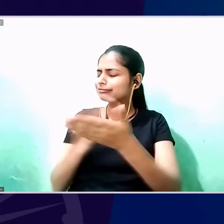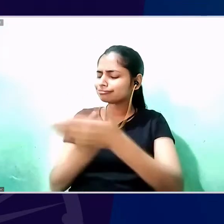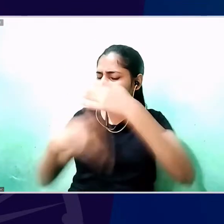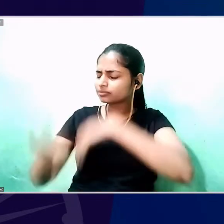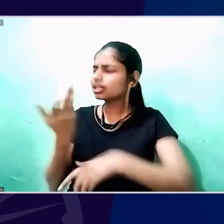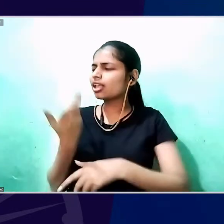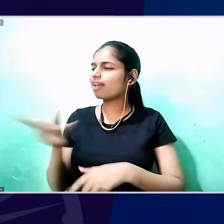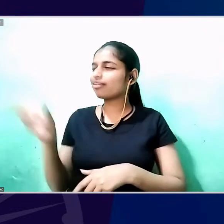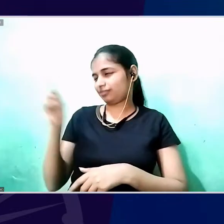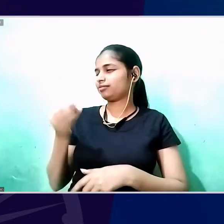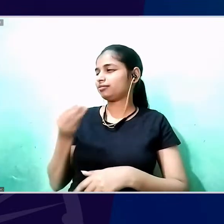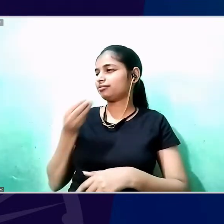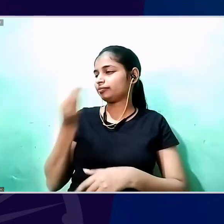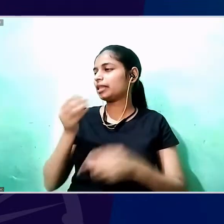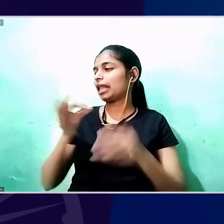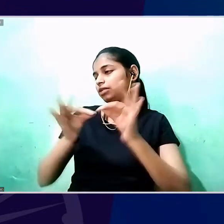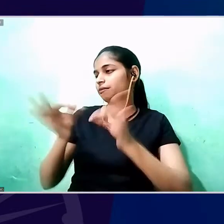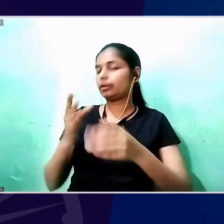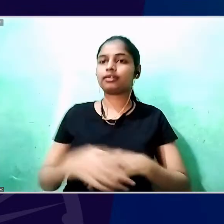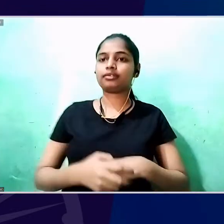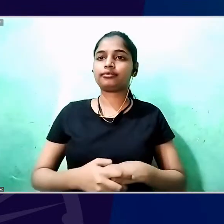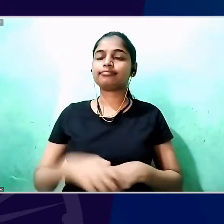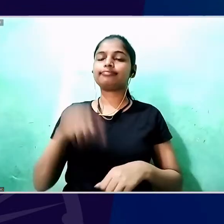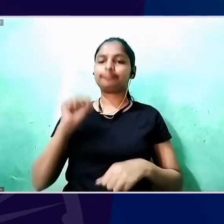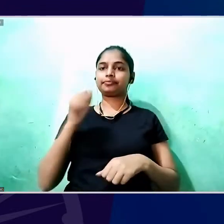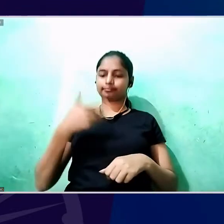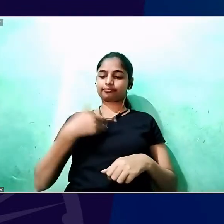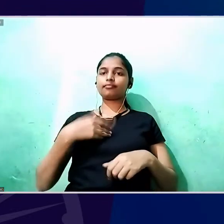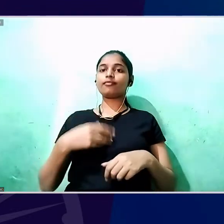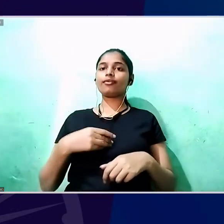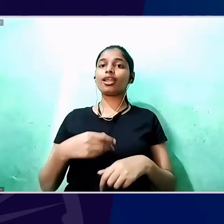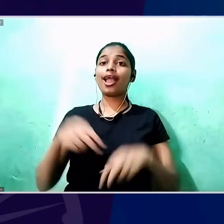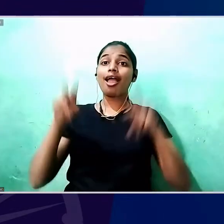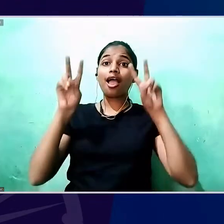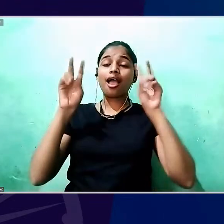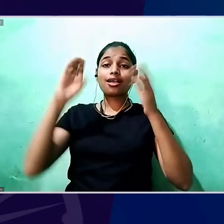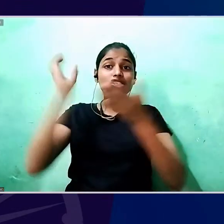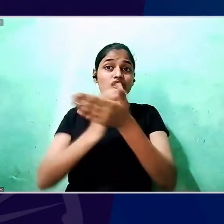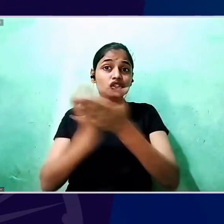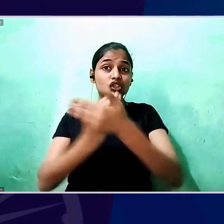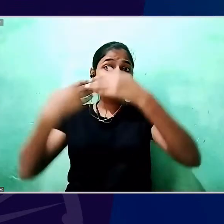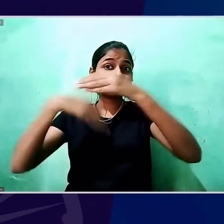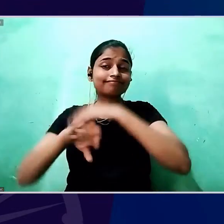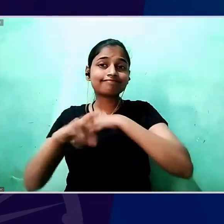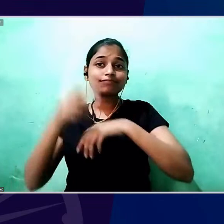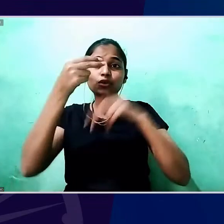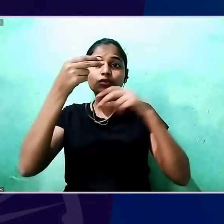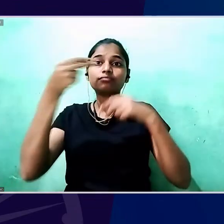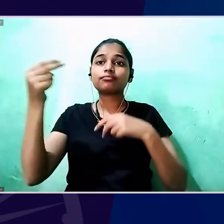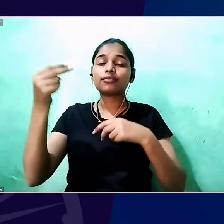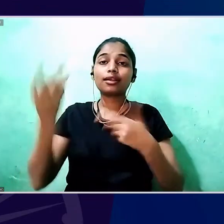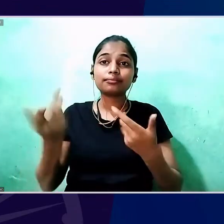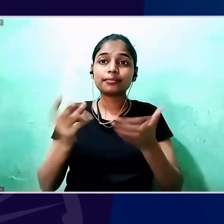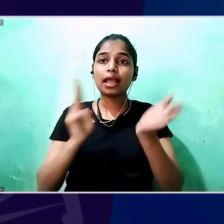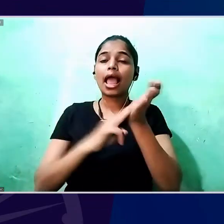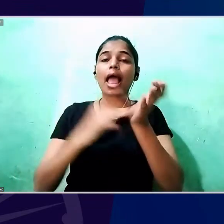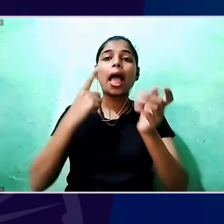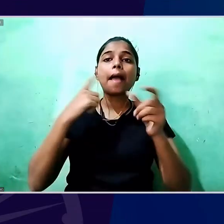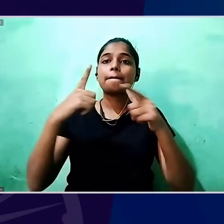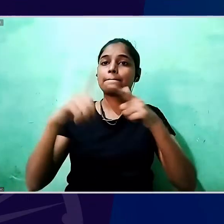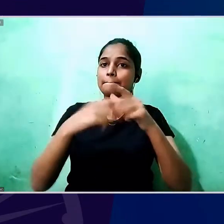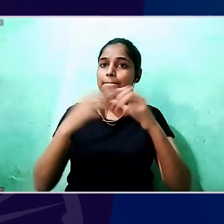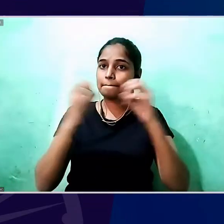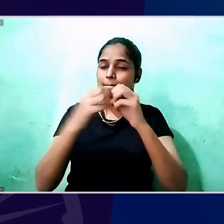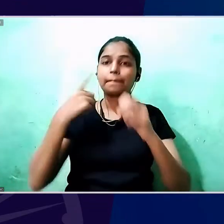about Miibil the Ottar, who was a pet to Maxwell. Maxwell goes